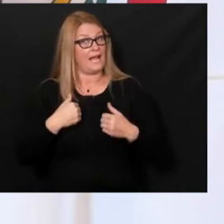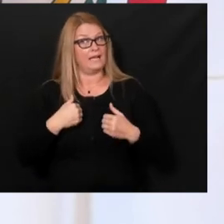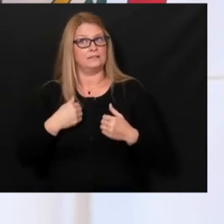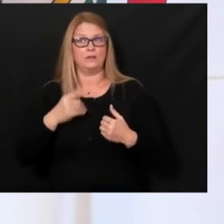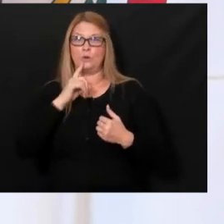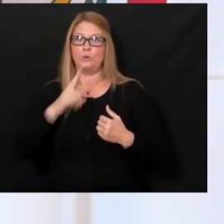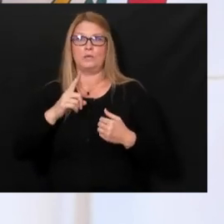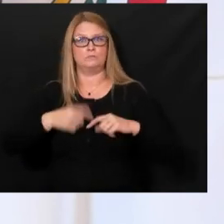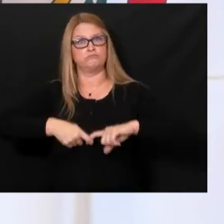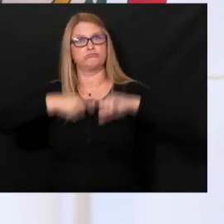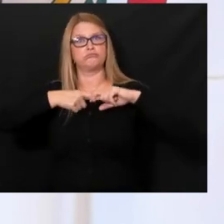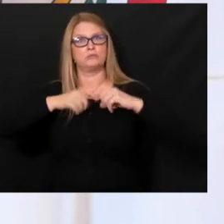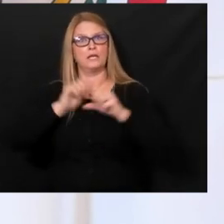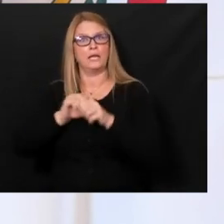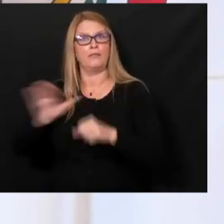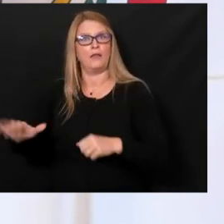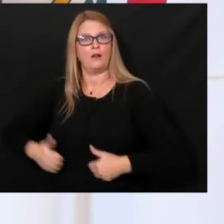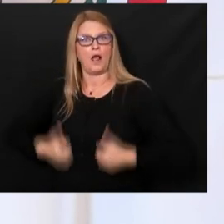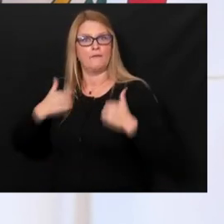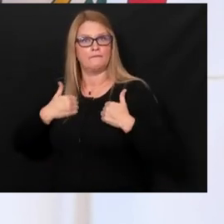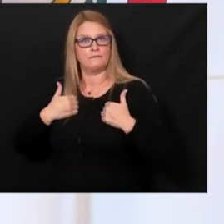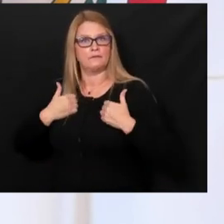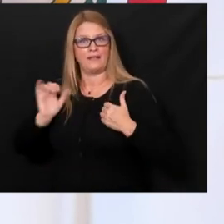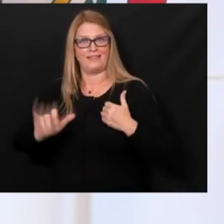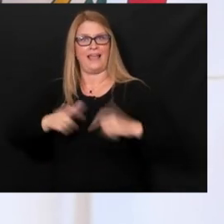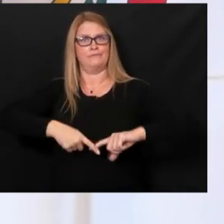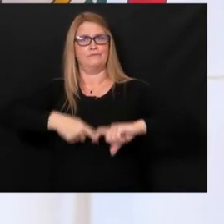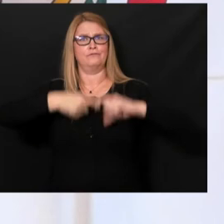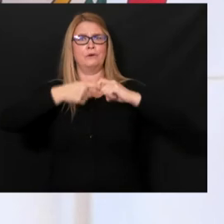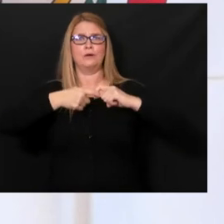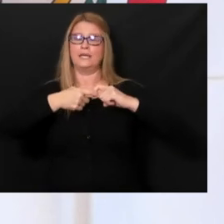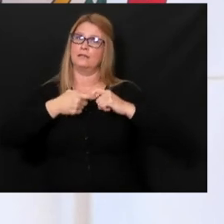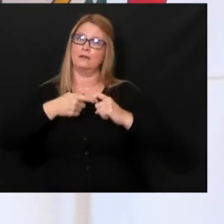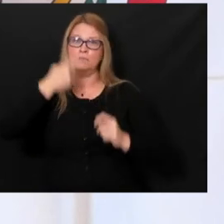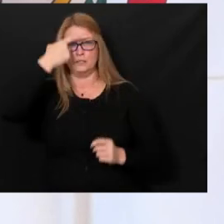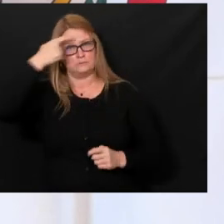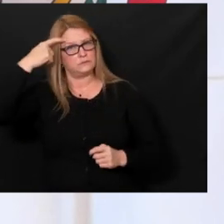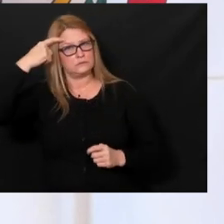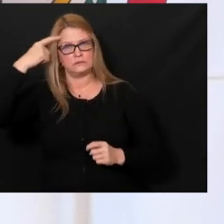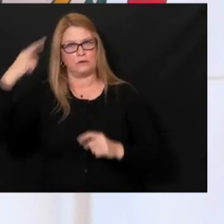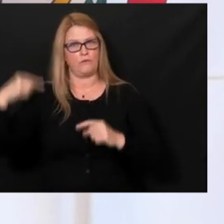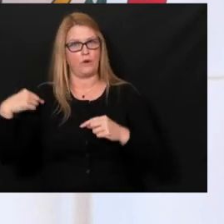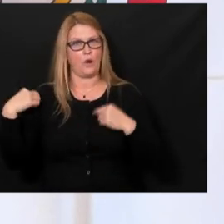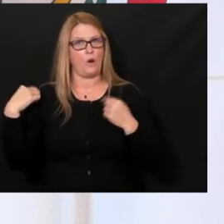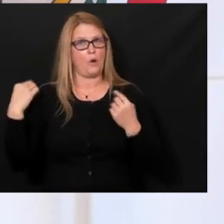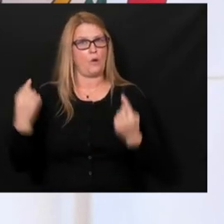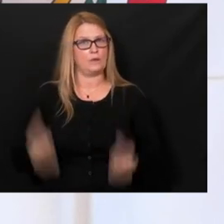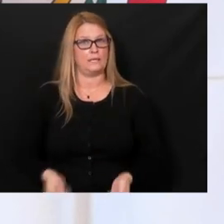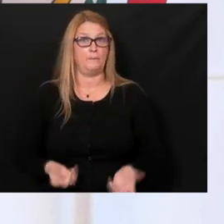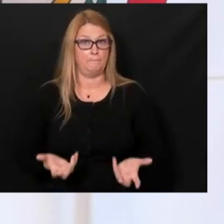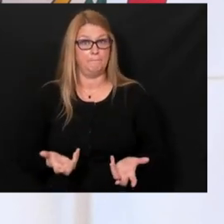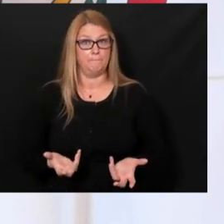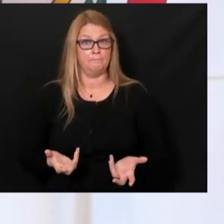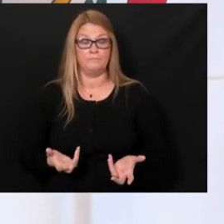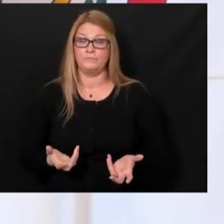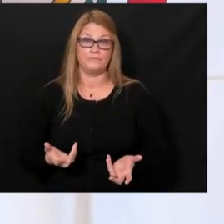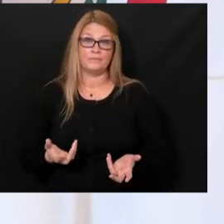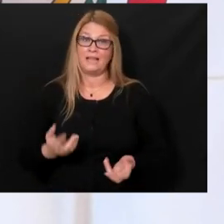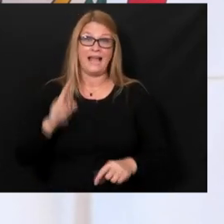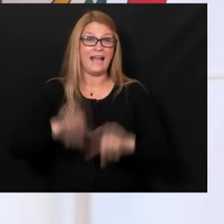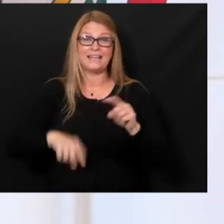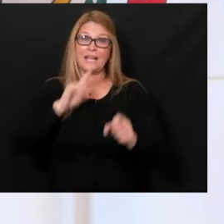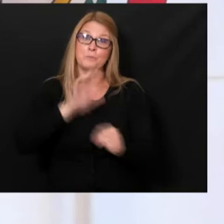their life, a void that could have scarred them for a long, long time. You know, Paul, I can't